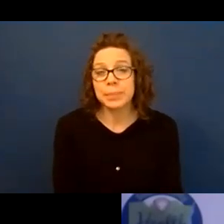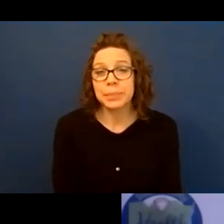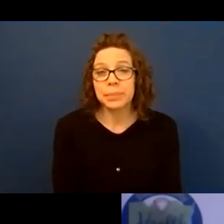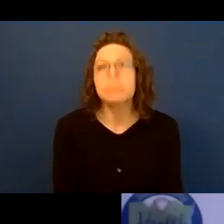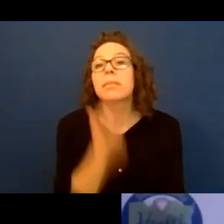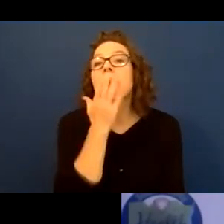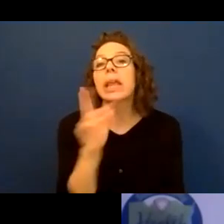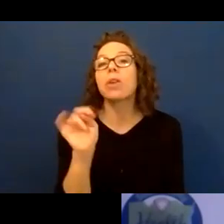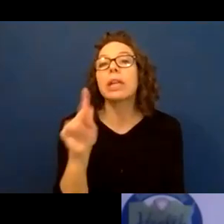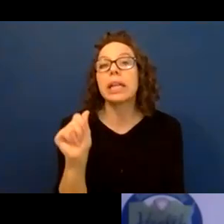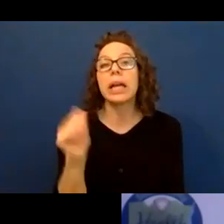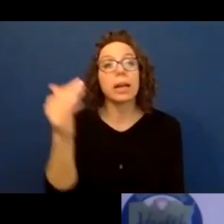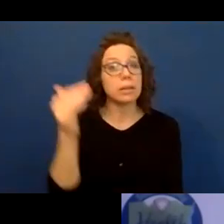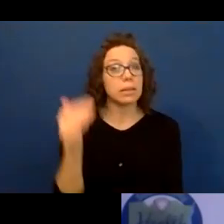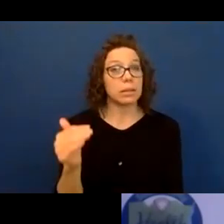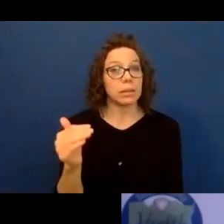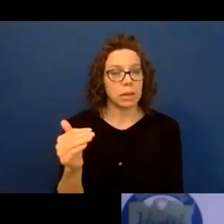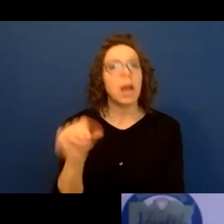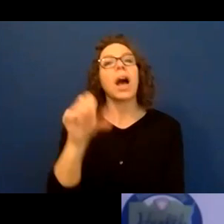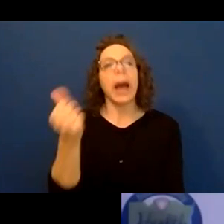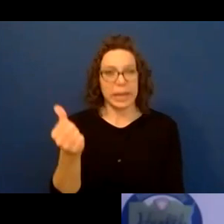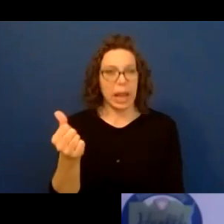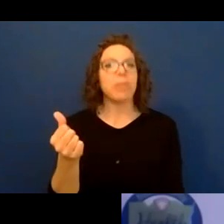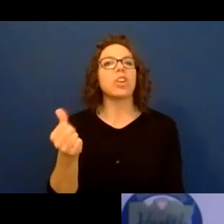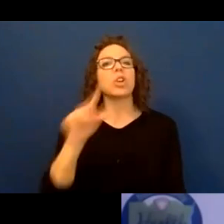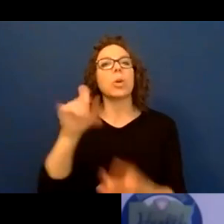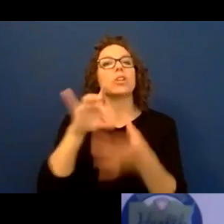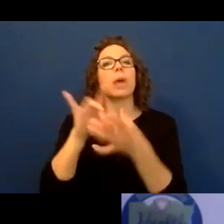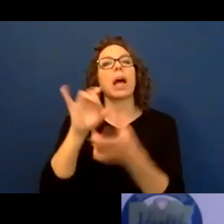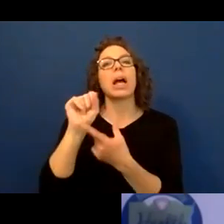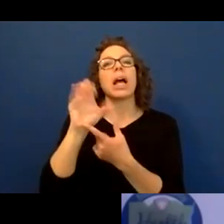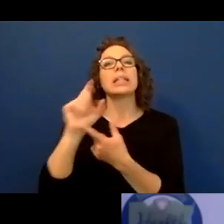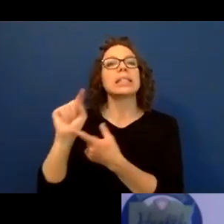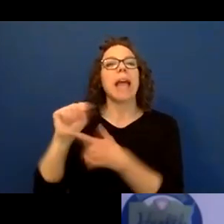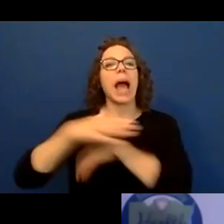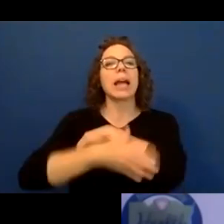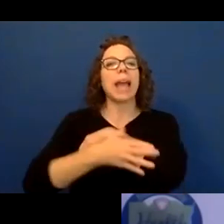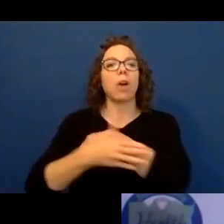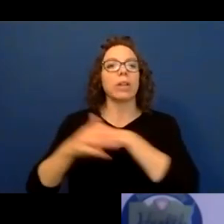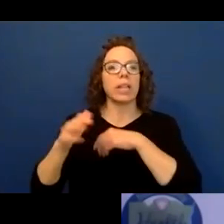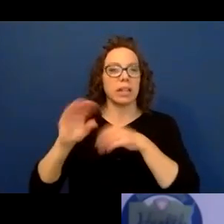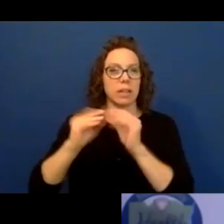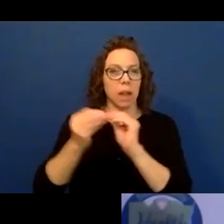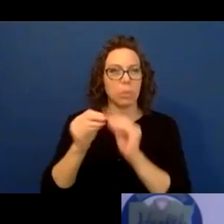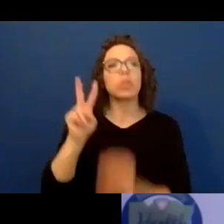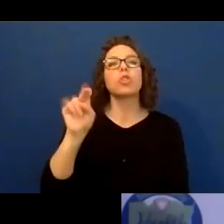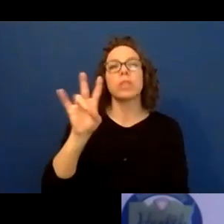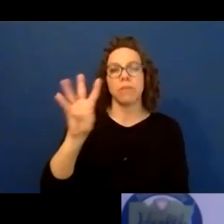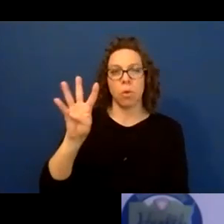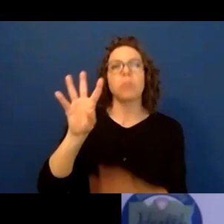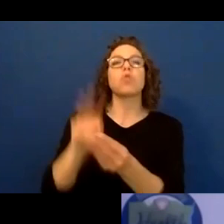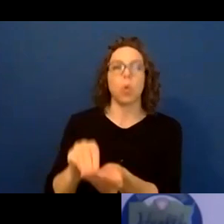Thank you, Nita. We had another question about the Scott County numbers, so we typed that into the chat. 274 total cases for Scott